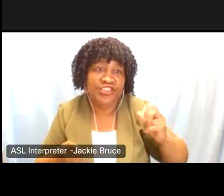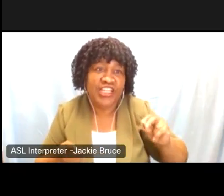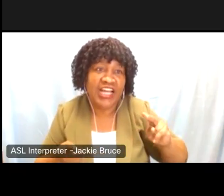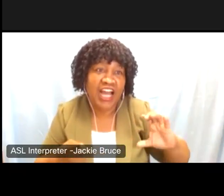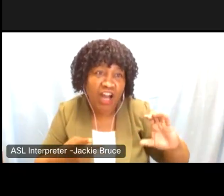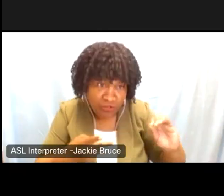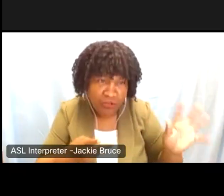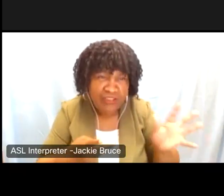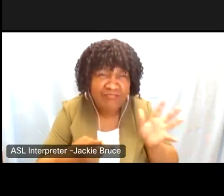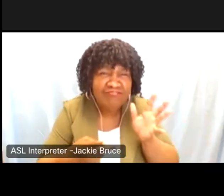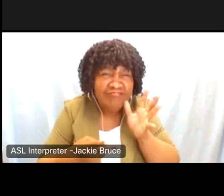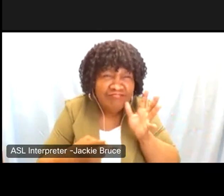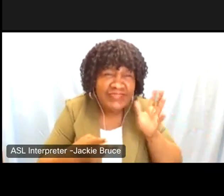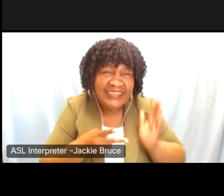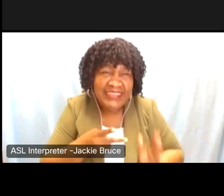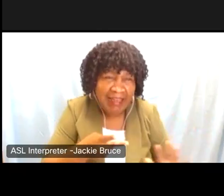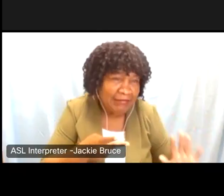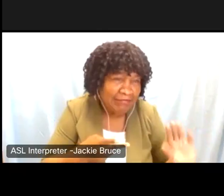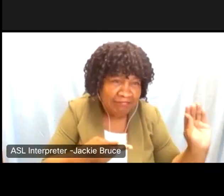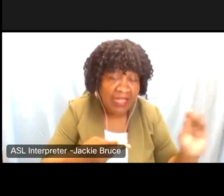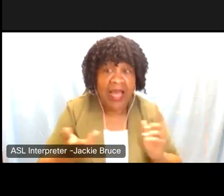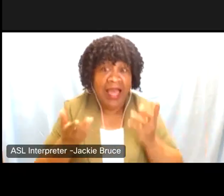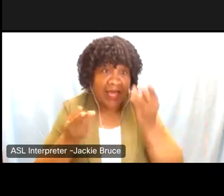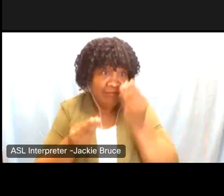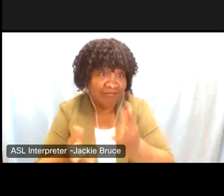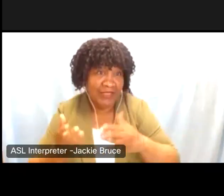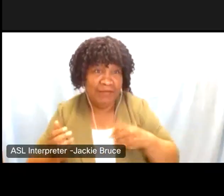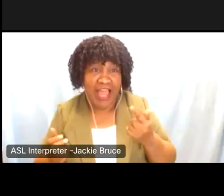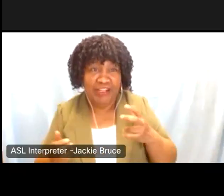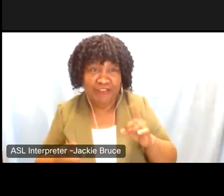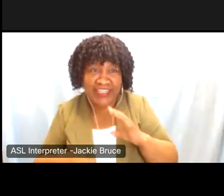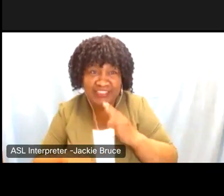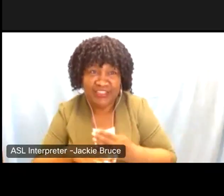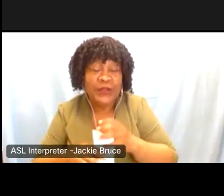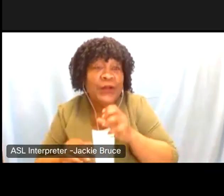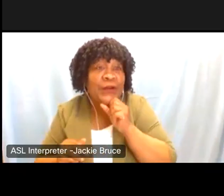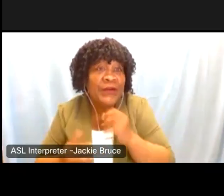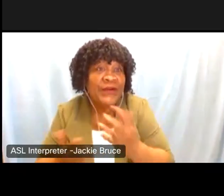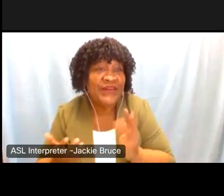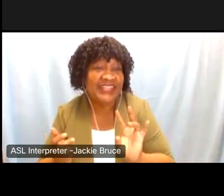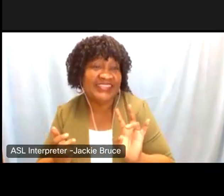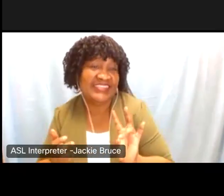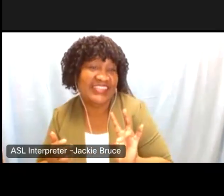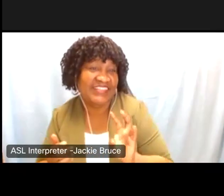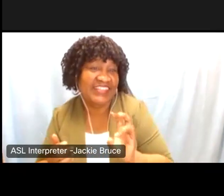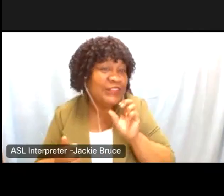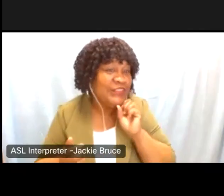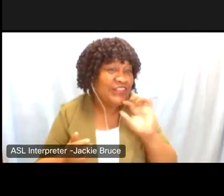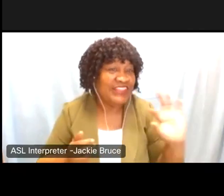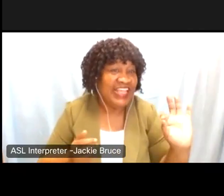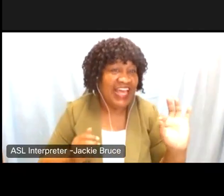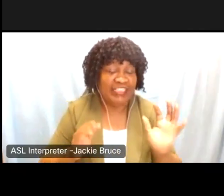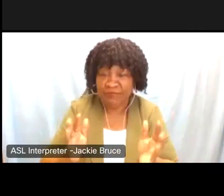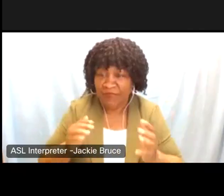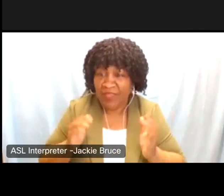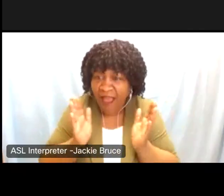paternal side of the family. Is that I said to my granddaughters, who were 7 and 9 at the time, why don't we do an